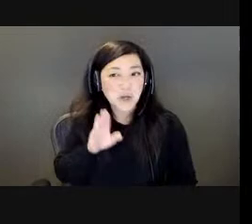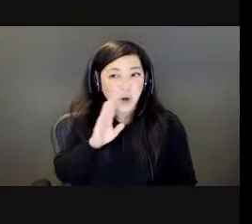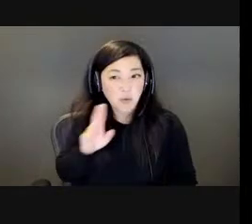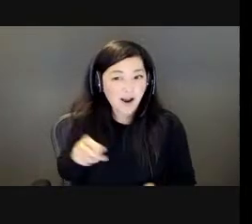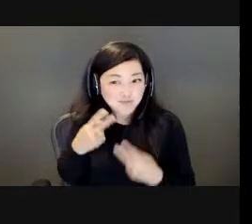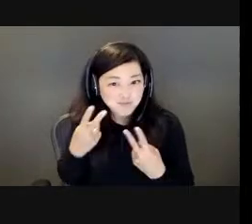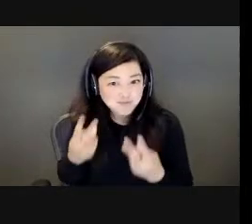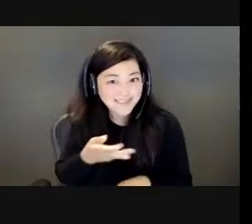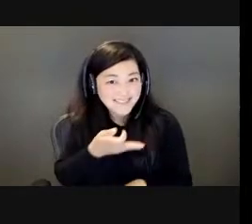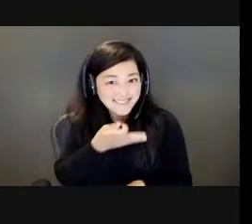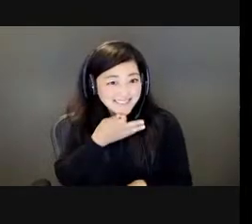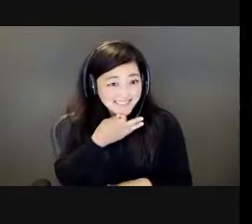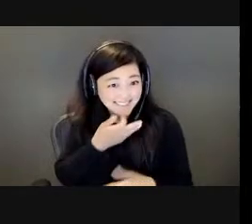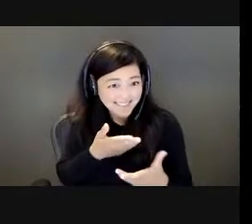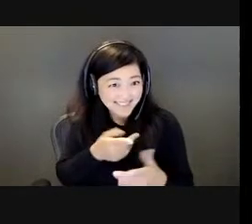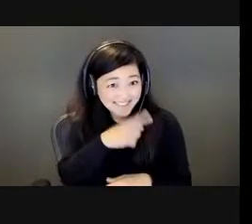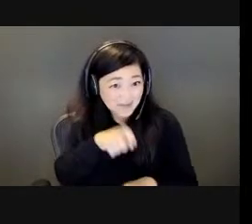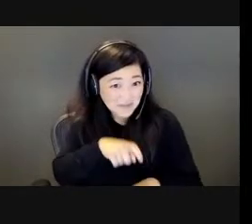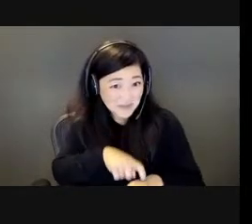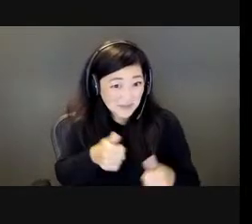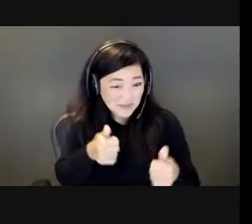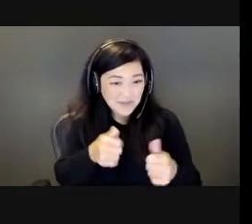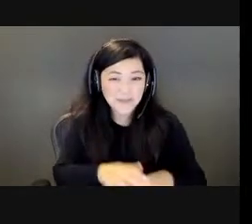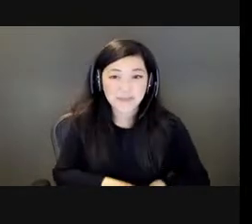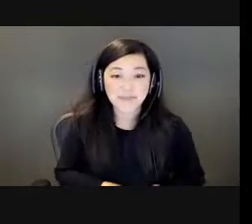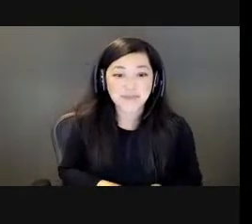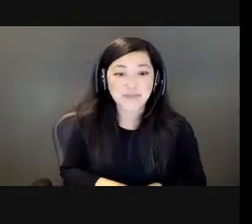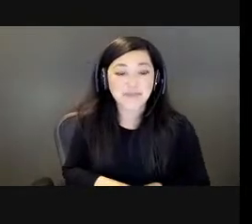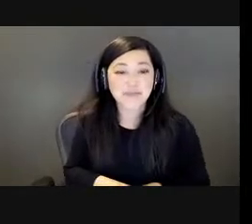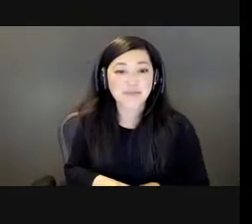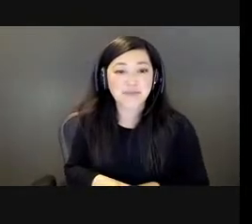here this summer.